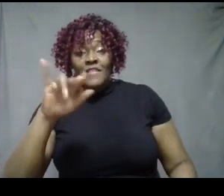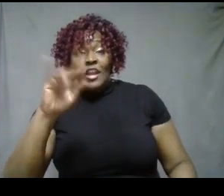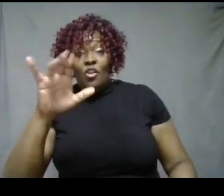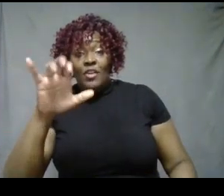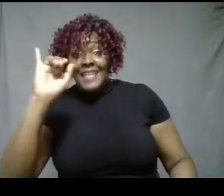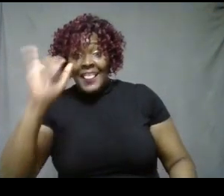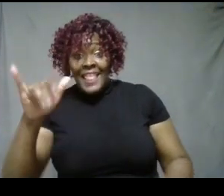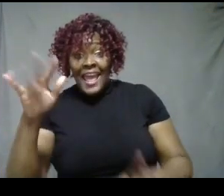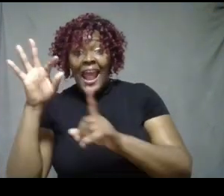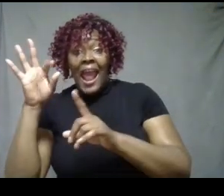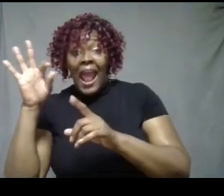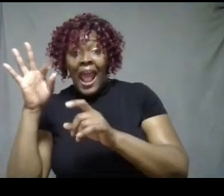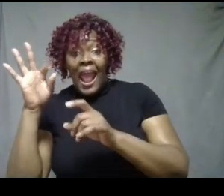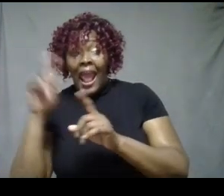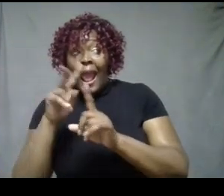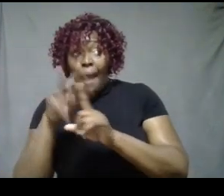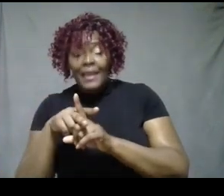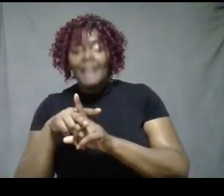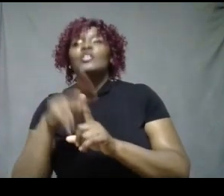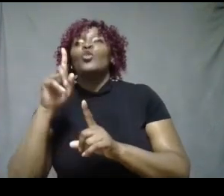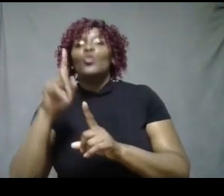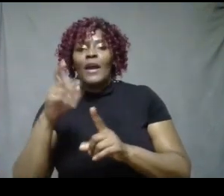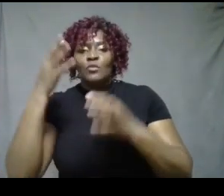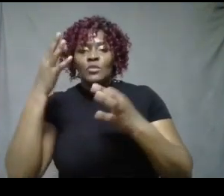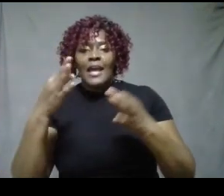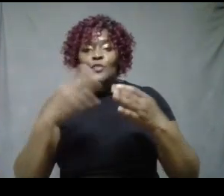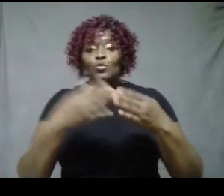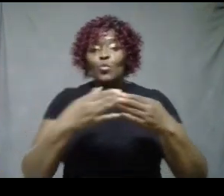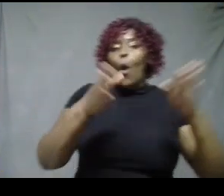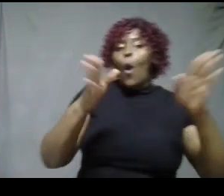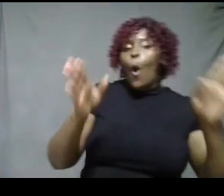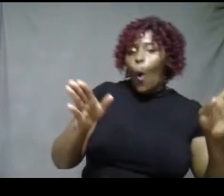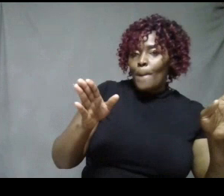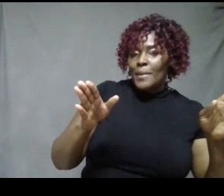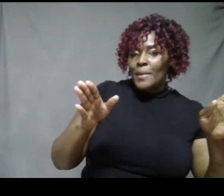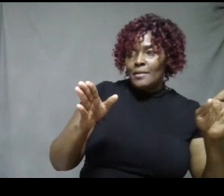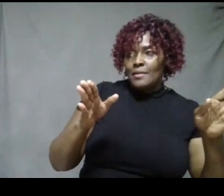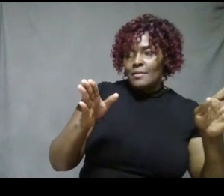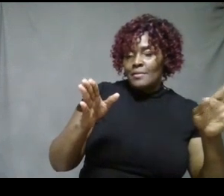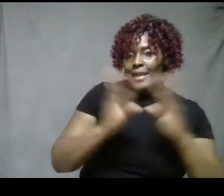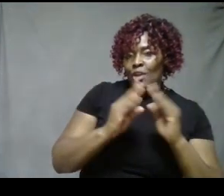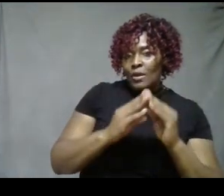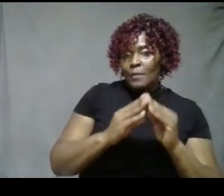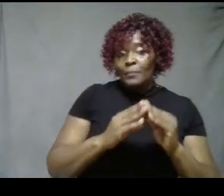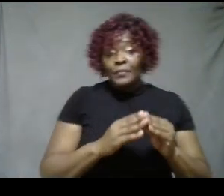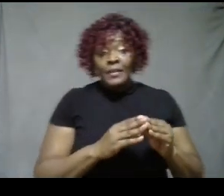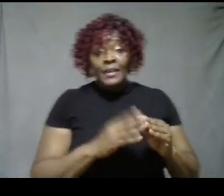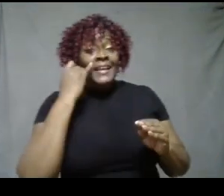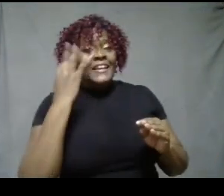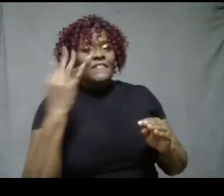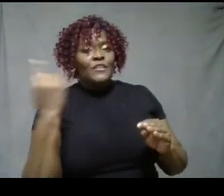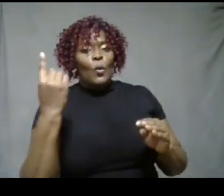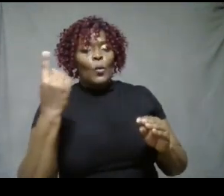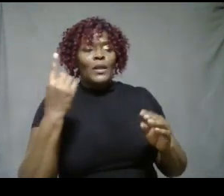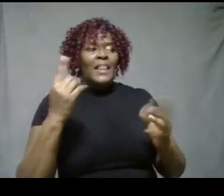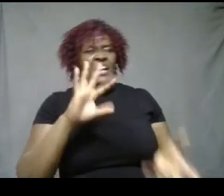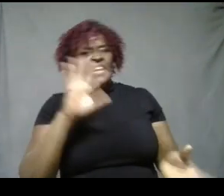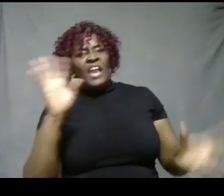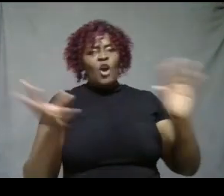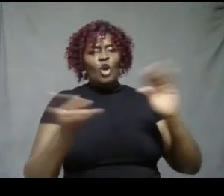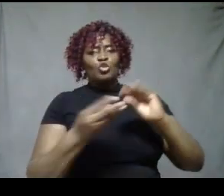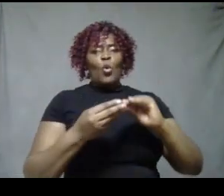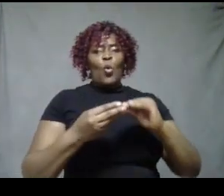need to decide whether to open the hearing or to continue at that point. But so long as you're talking holistically and trying to understand the